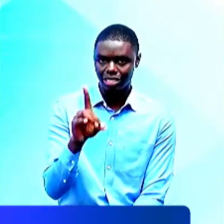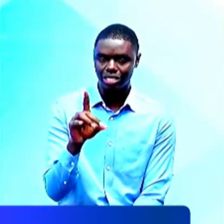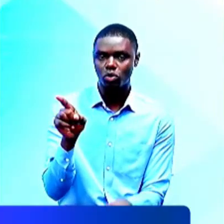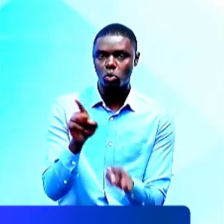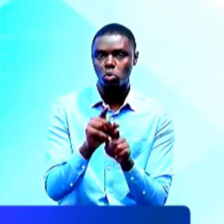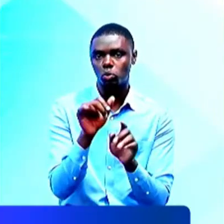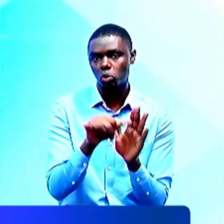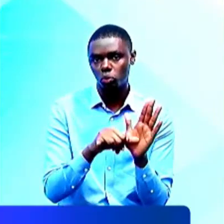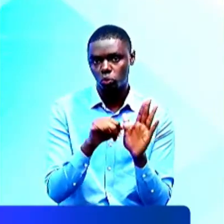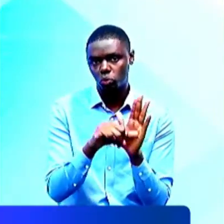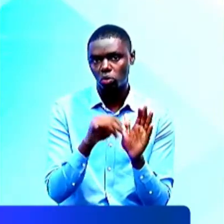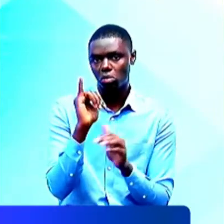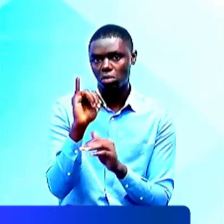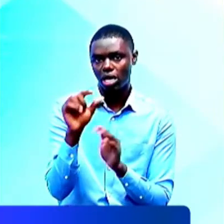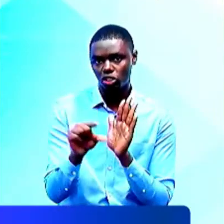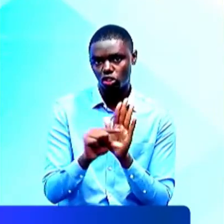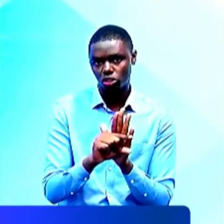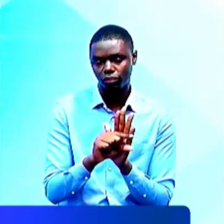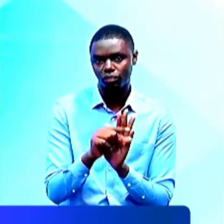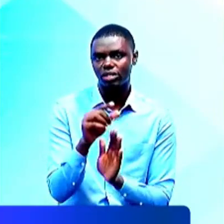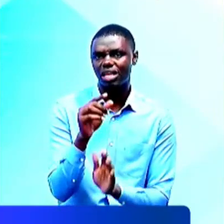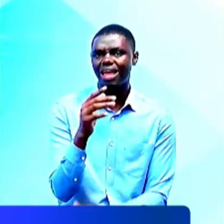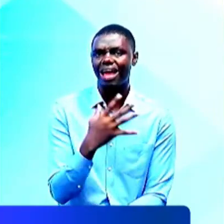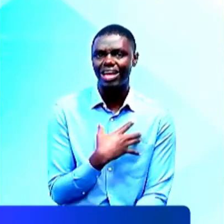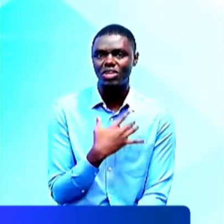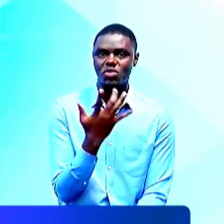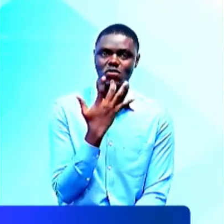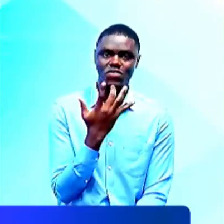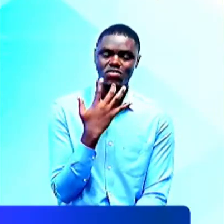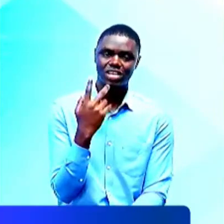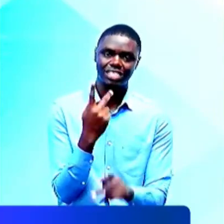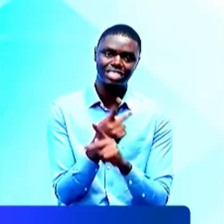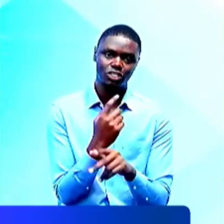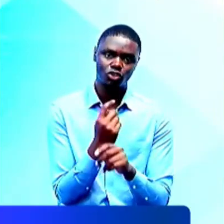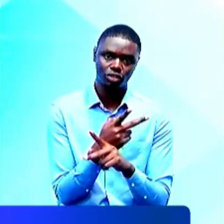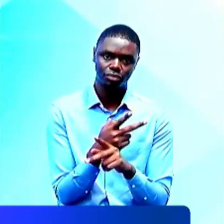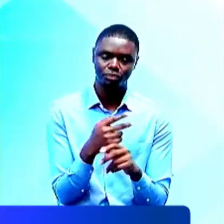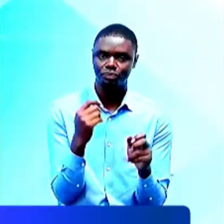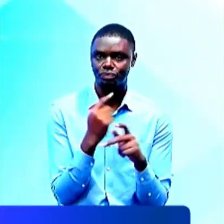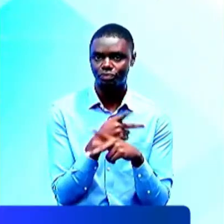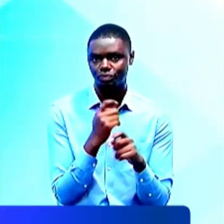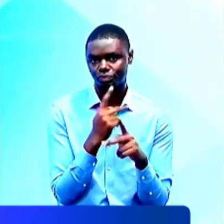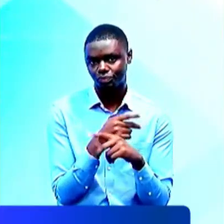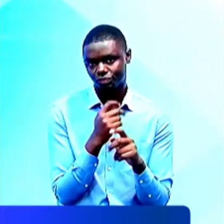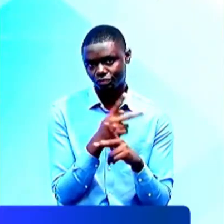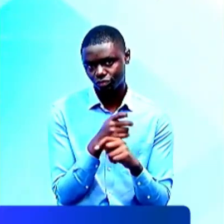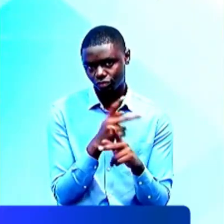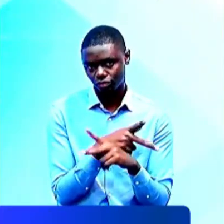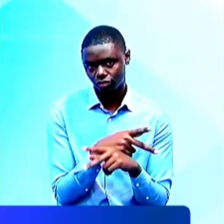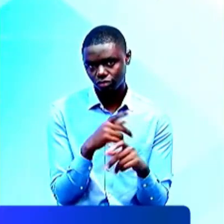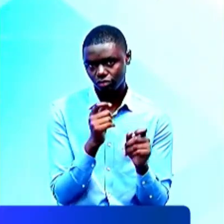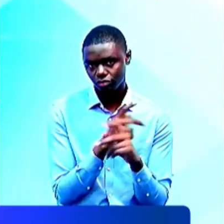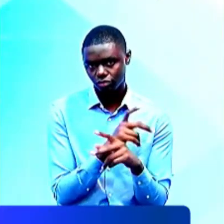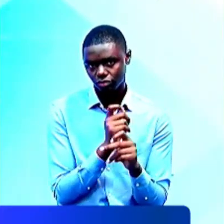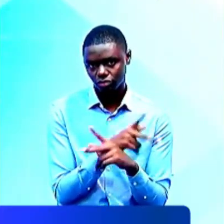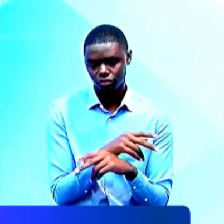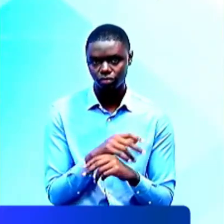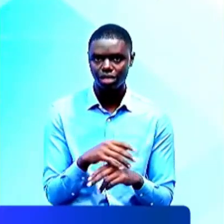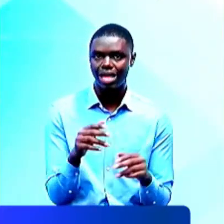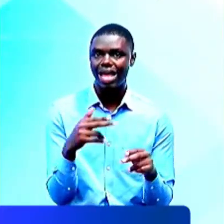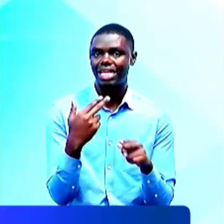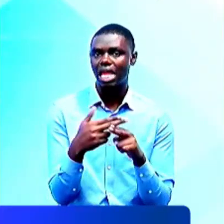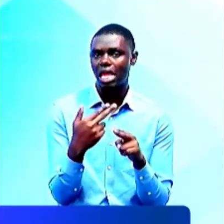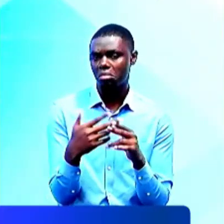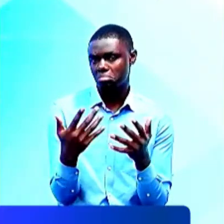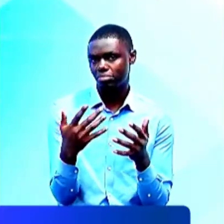YouTube, Instagram, and probably your favorite TikTok, your favorite social media platform, TikTok. The name is